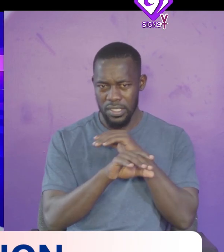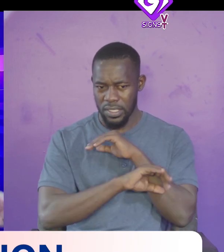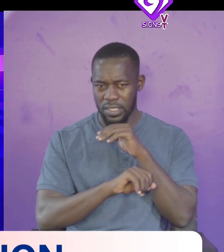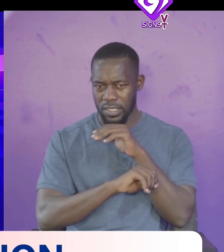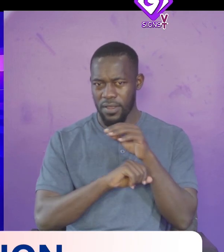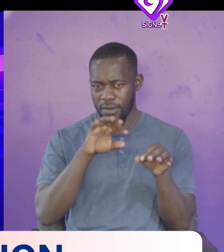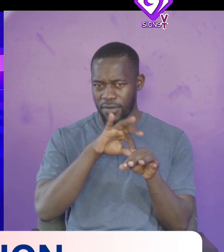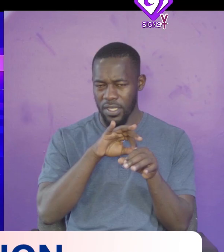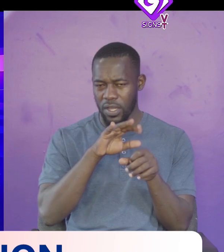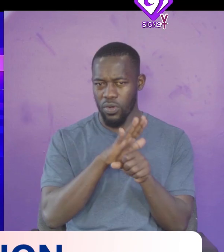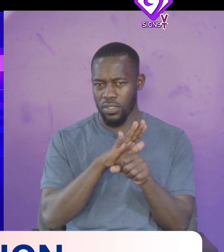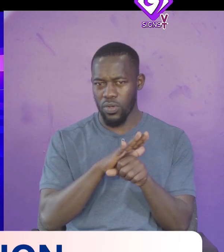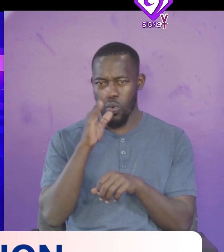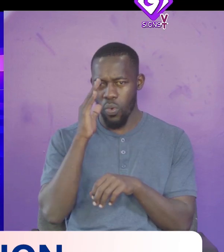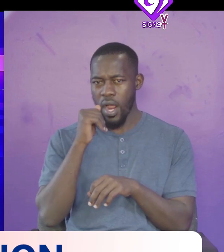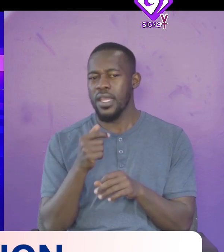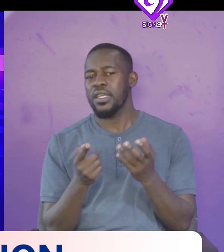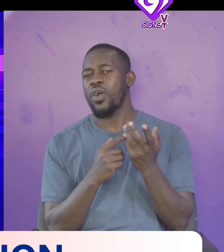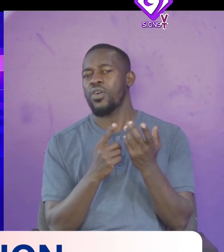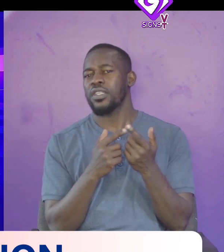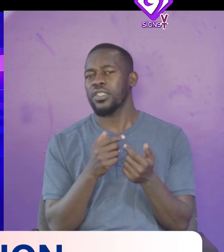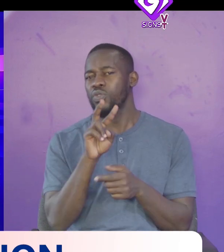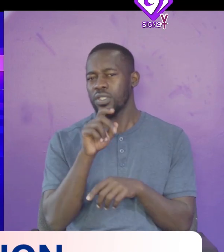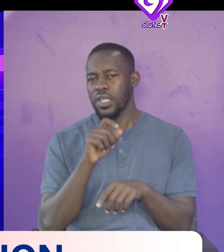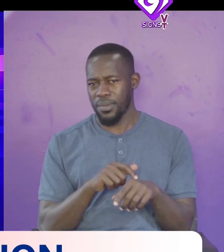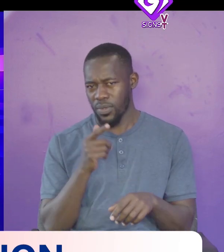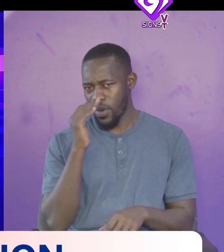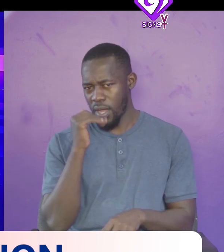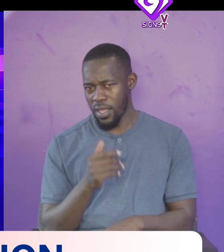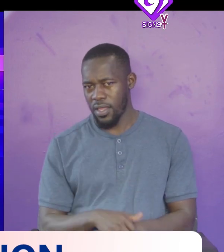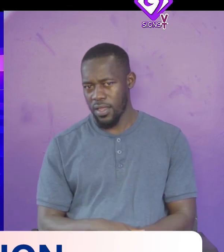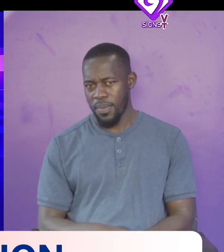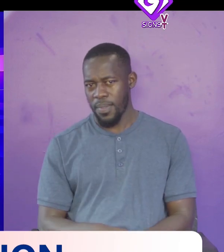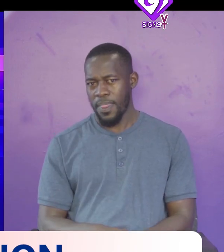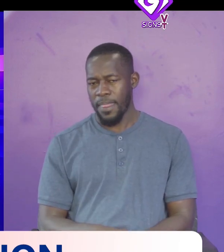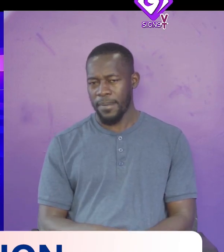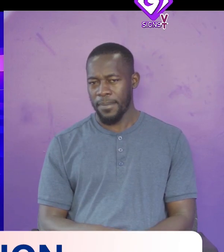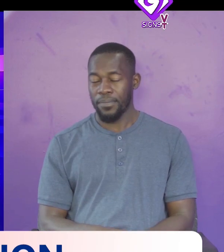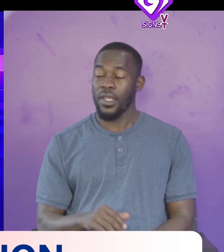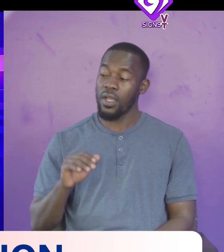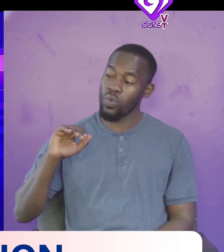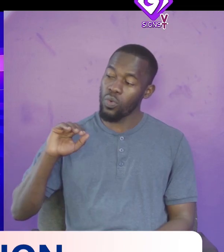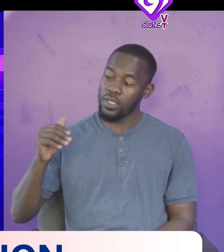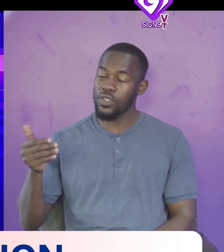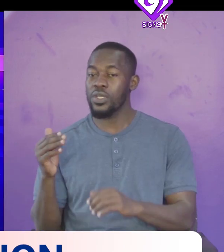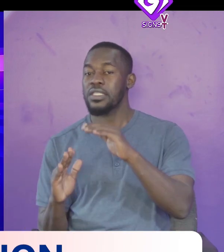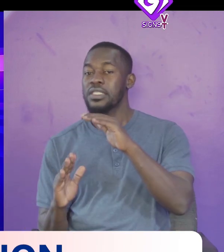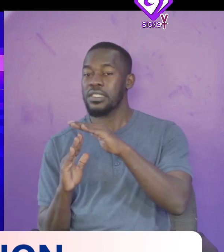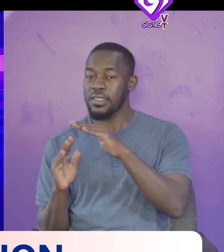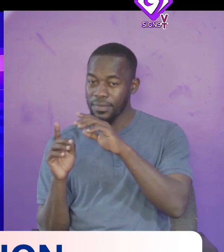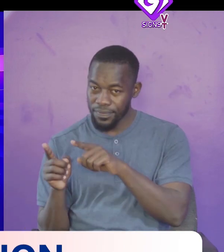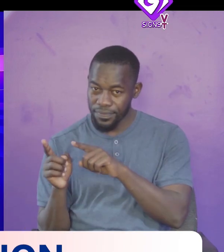Because why are they doing another tally? What should be there is this, Jonah. Right. In the constituency, the presiding